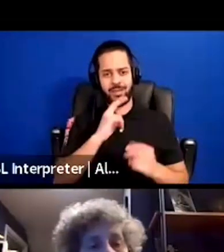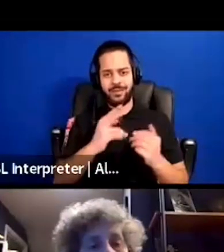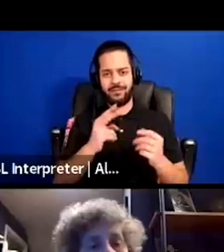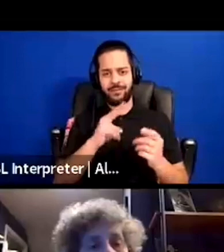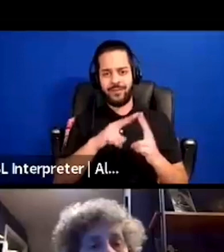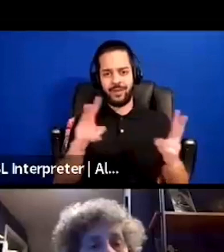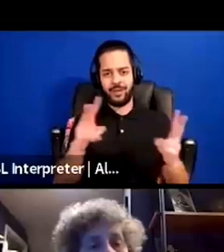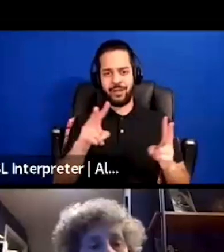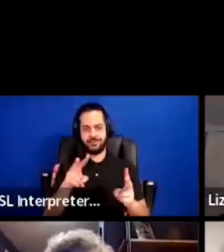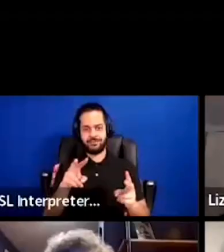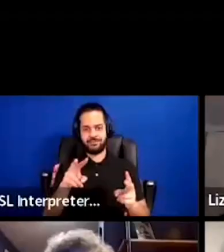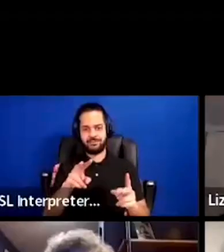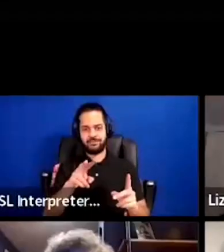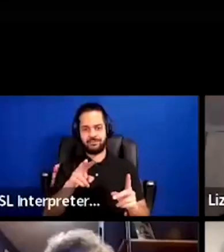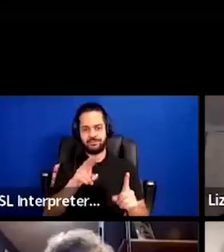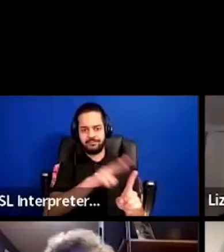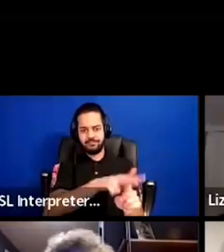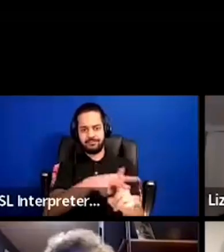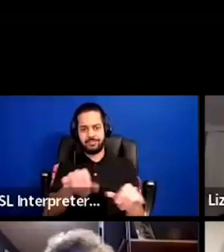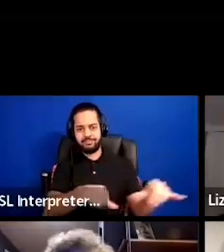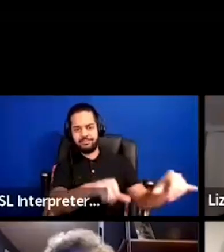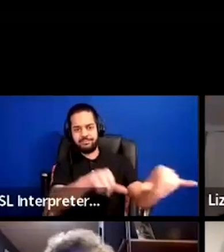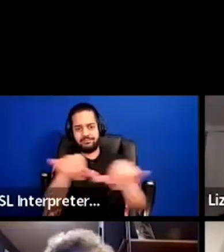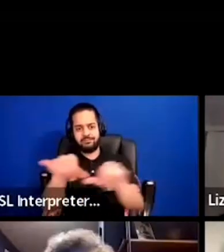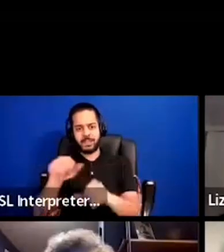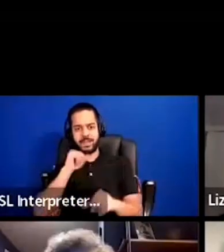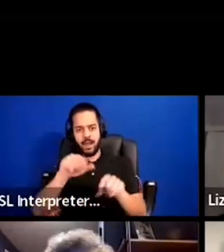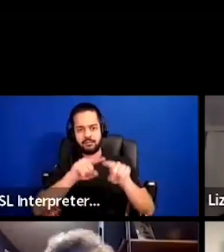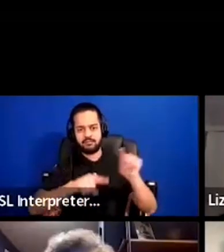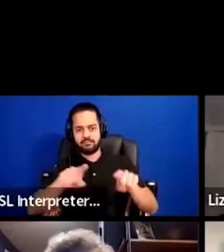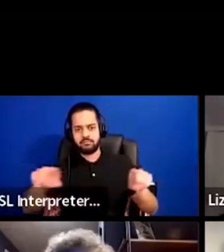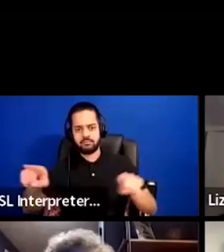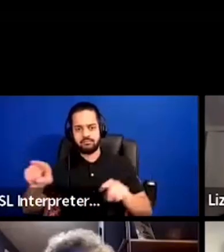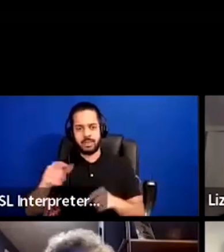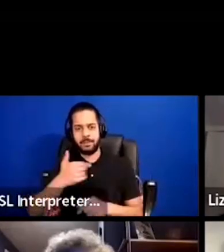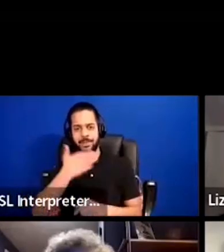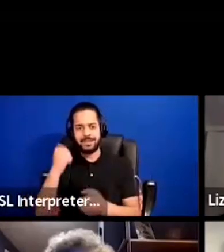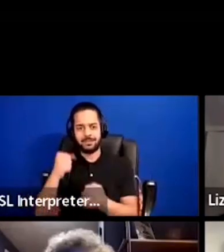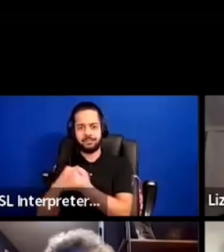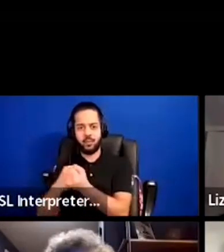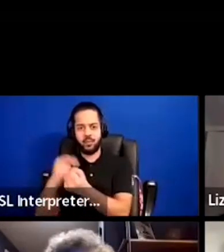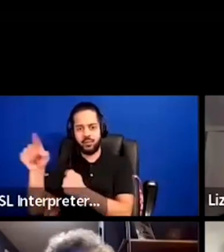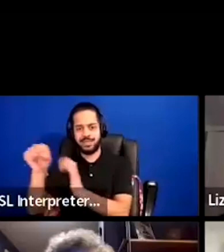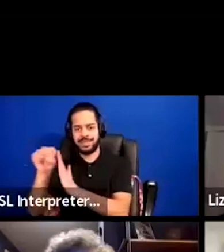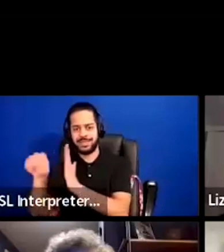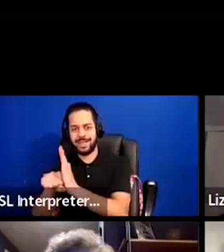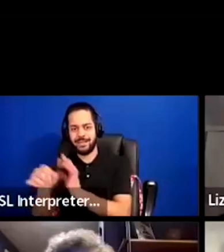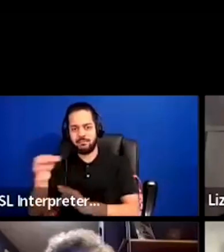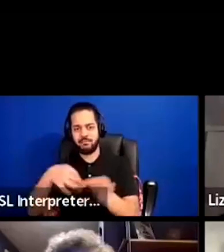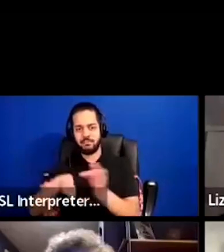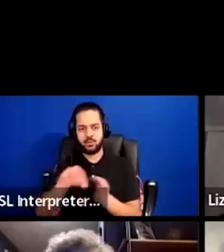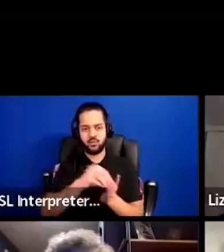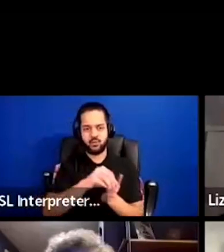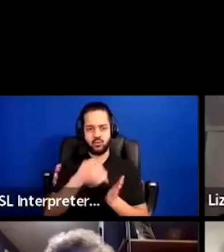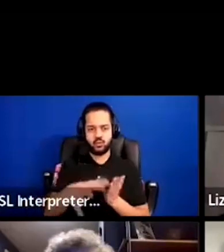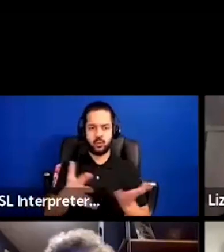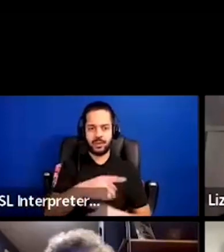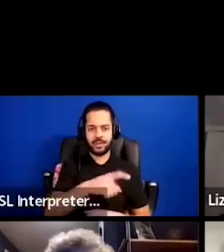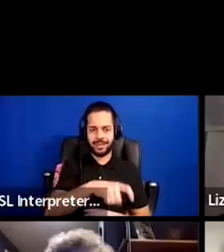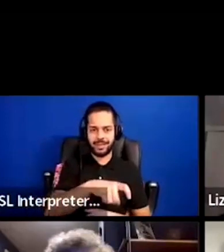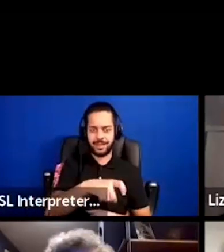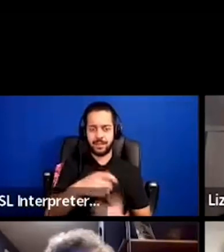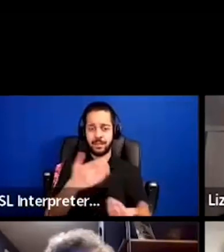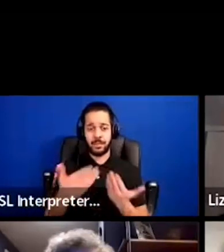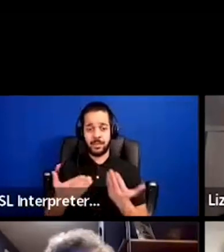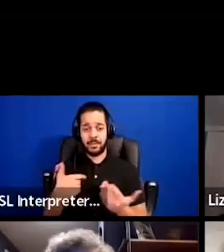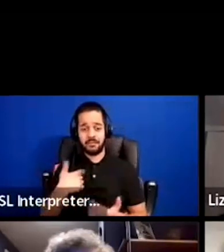standards versus really explicitly stating in there what this student needs. And I think maybe the IEP should